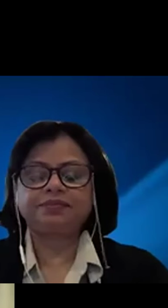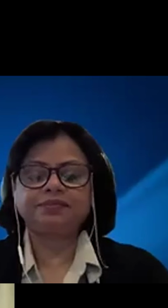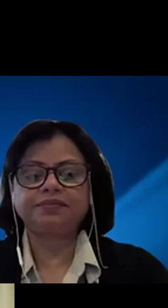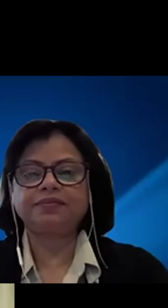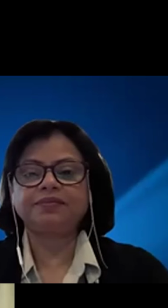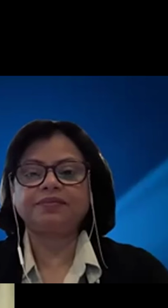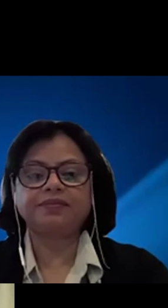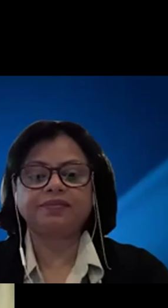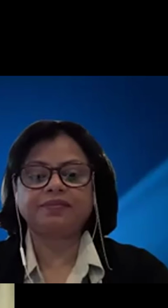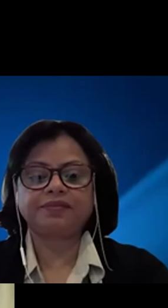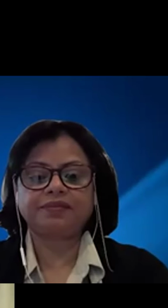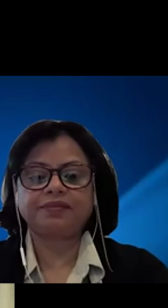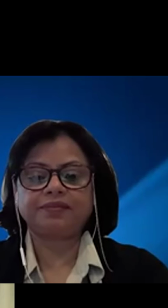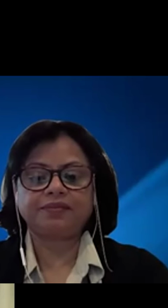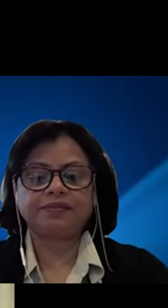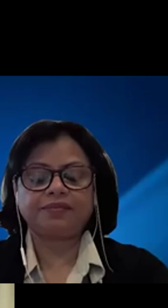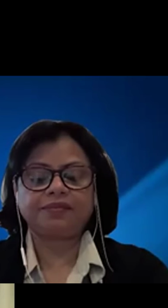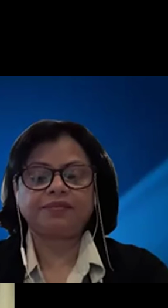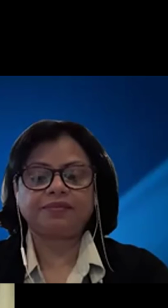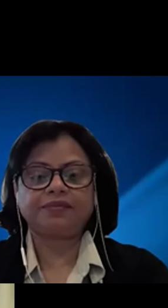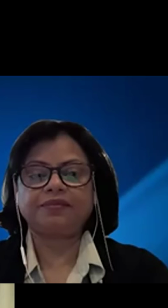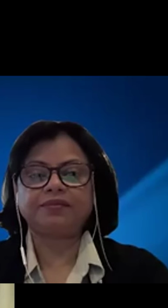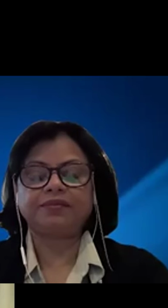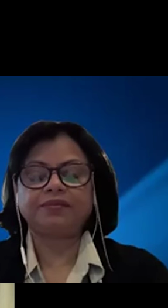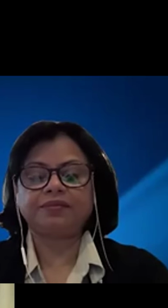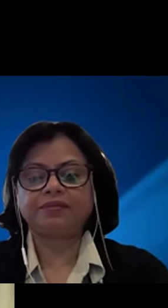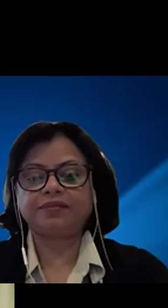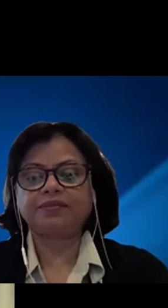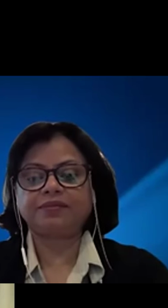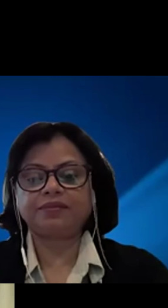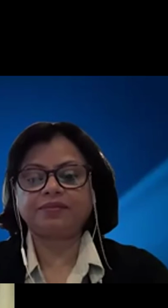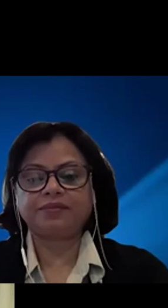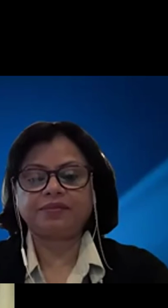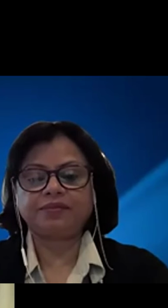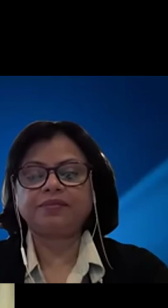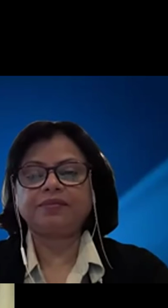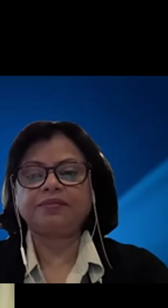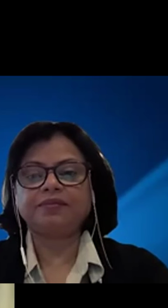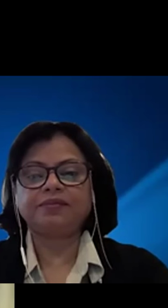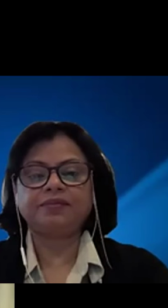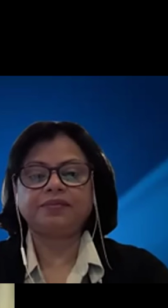for questions and comments later on.